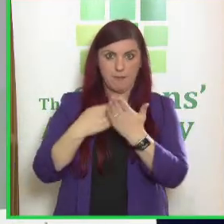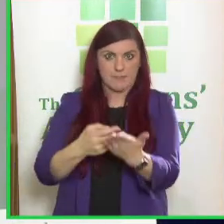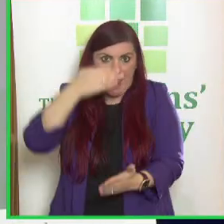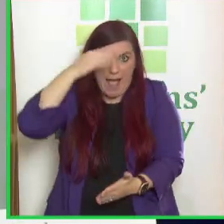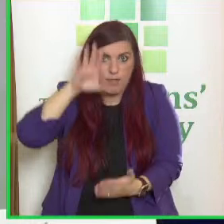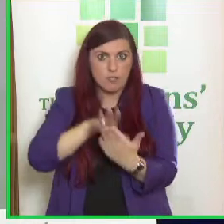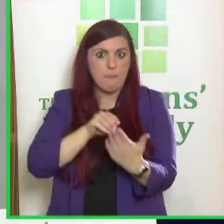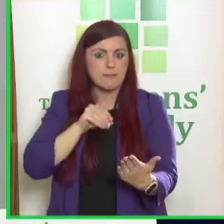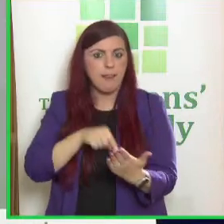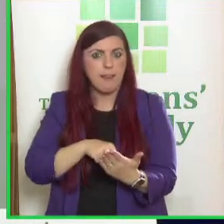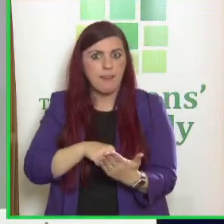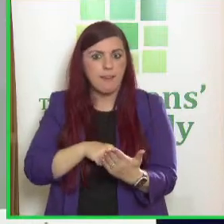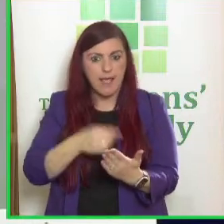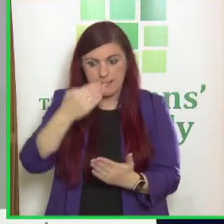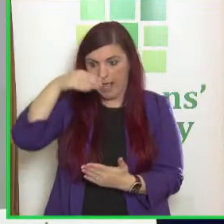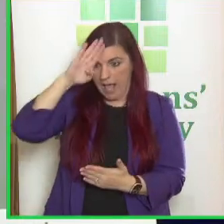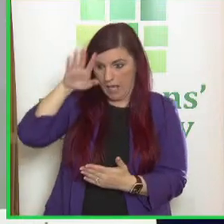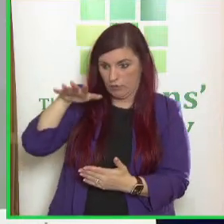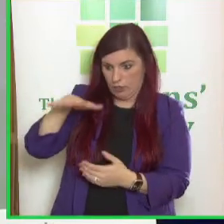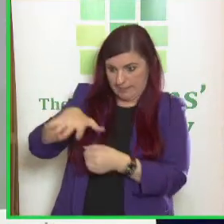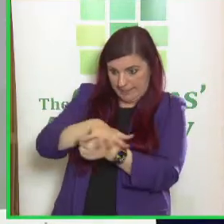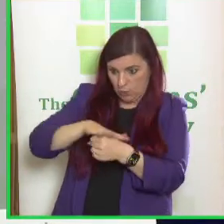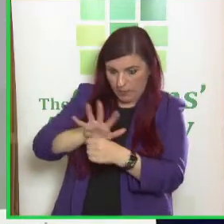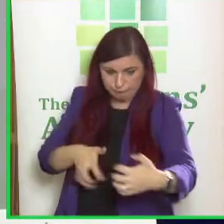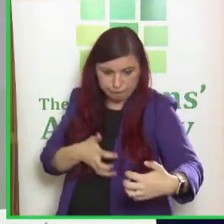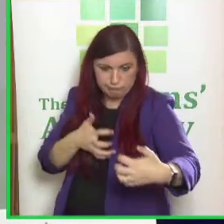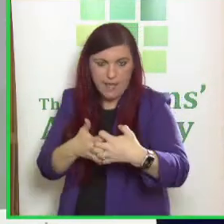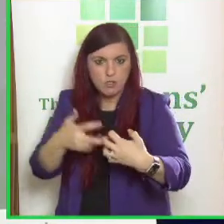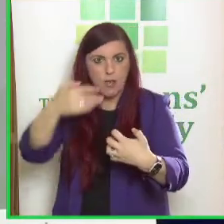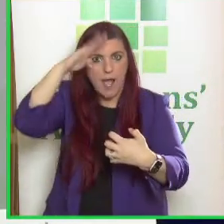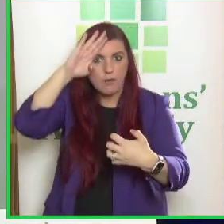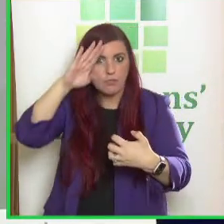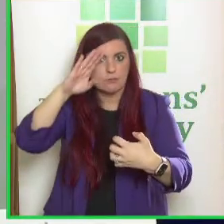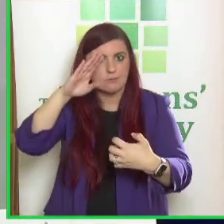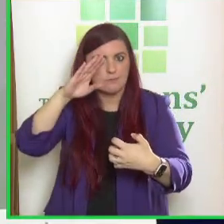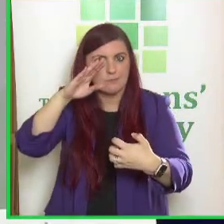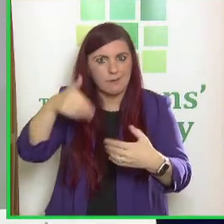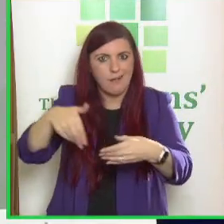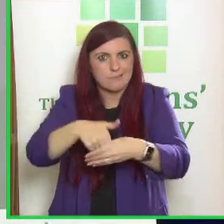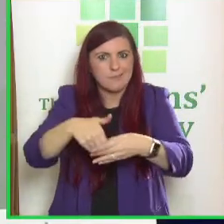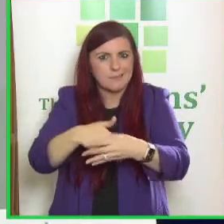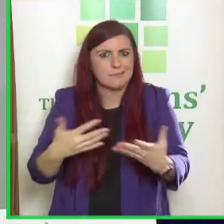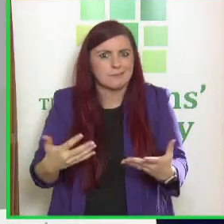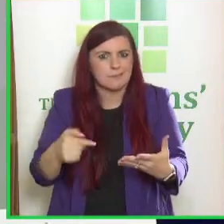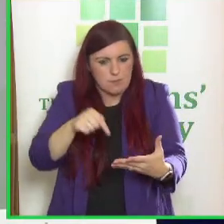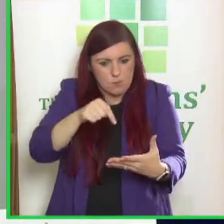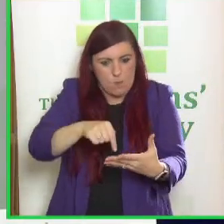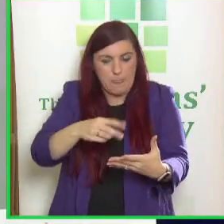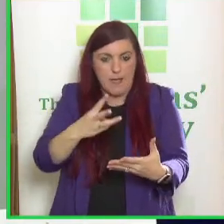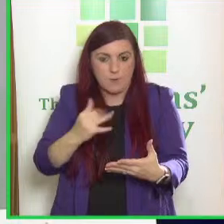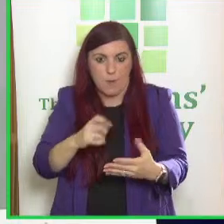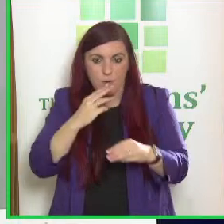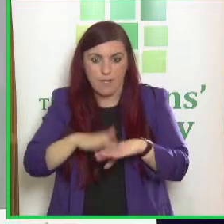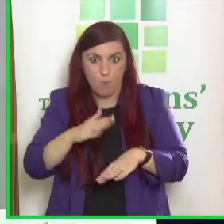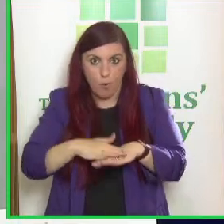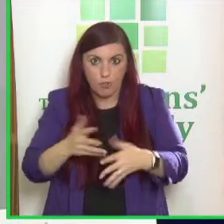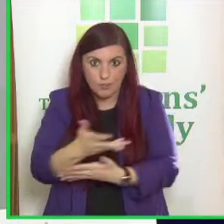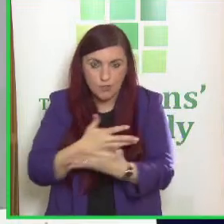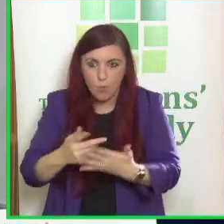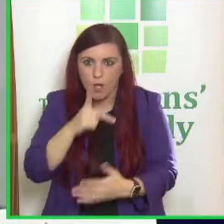model set in an Irish context. And that's the way I would like us to have that further discussion in relation to the